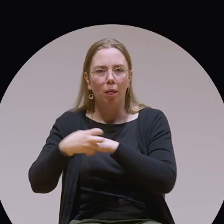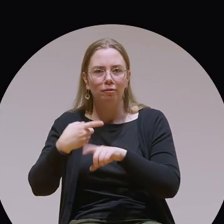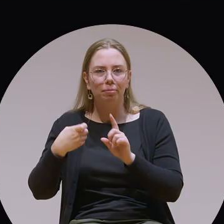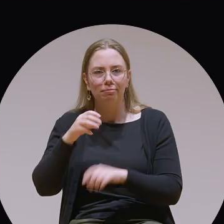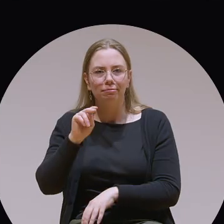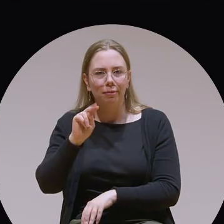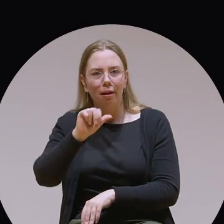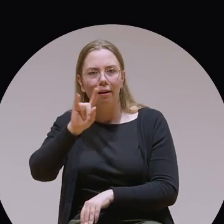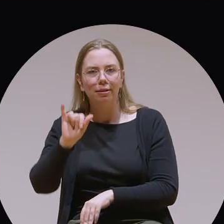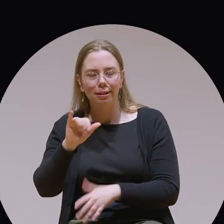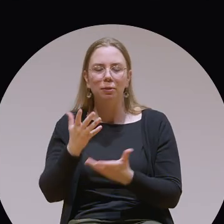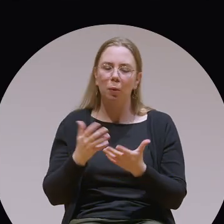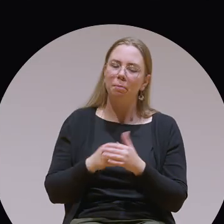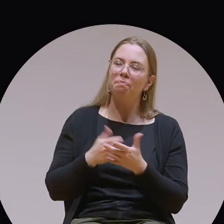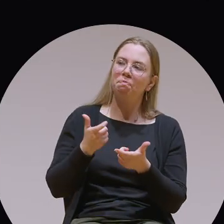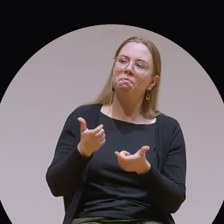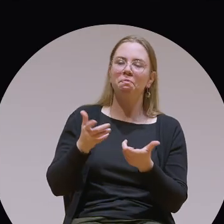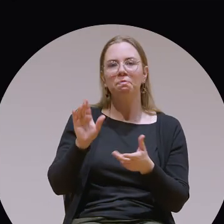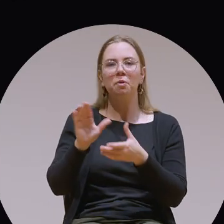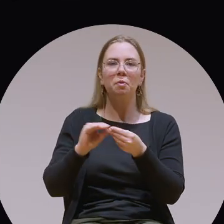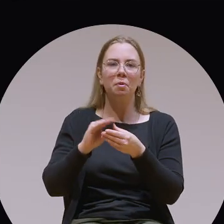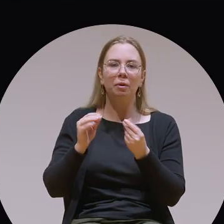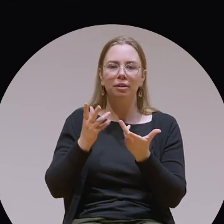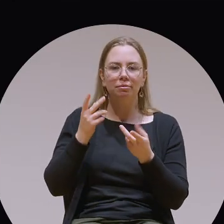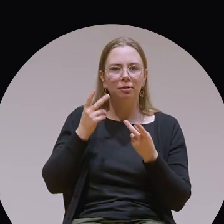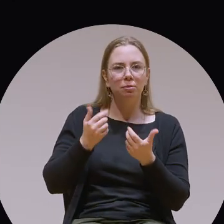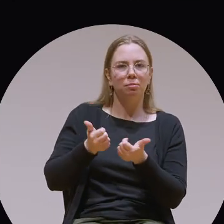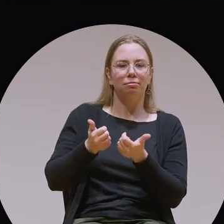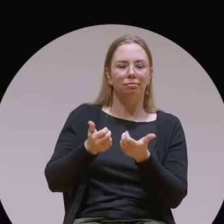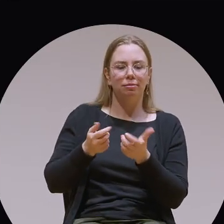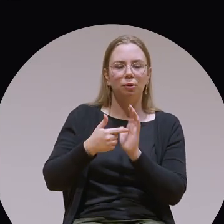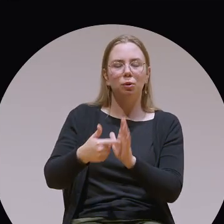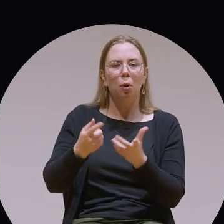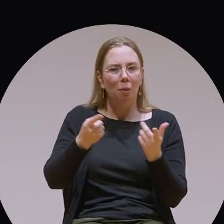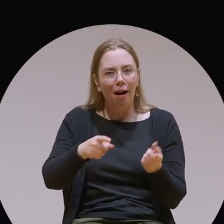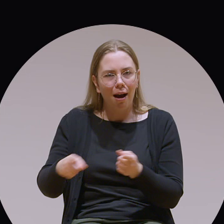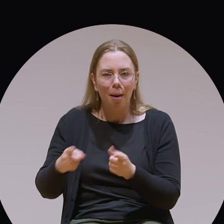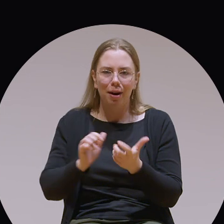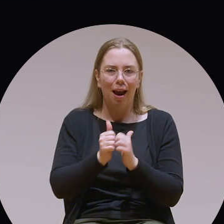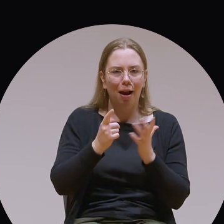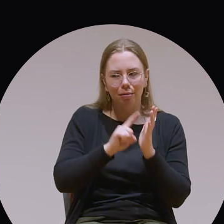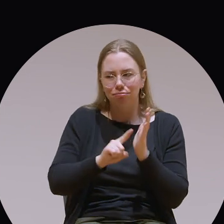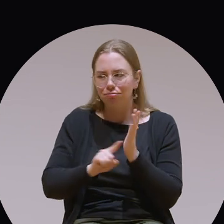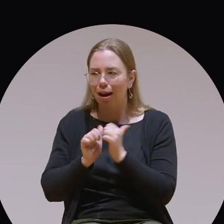evenings wrote down notes of what had been stolen from whom and what passed in front of her as it was being looted by the Nazis. The records which really